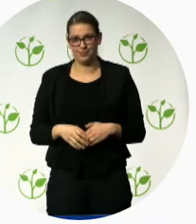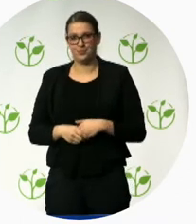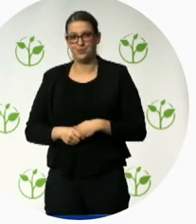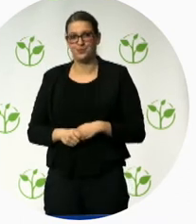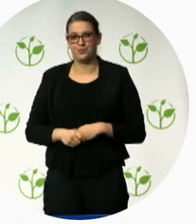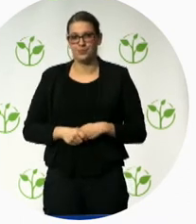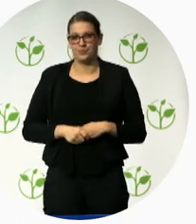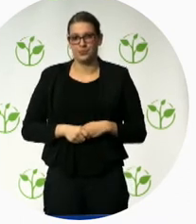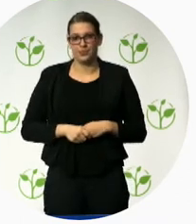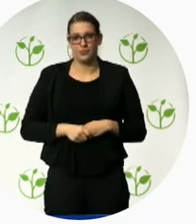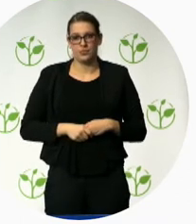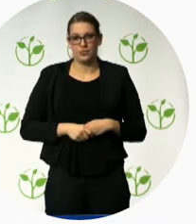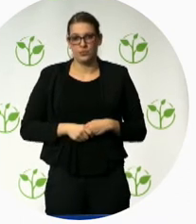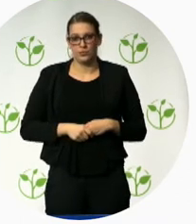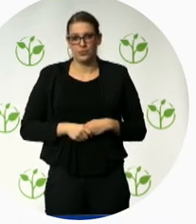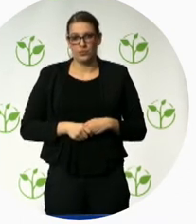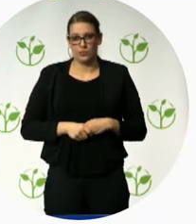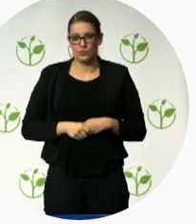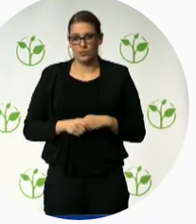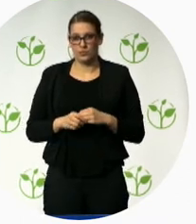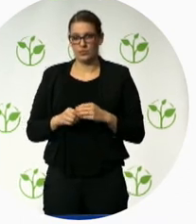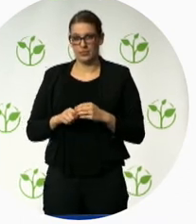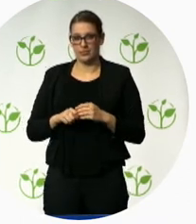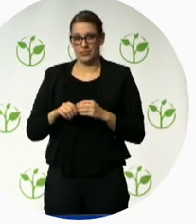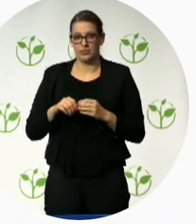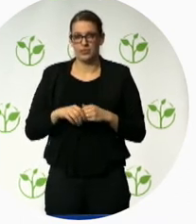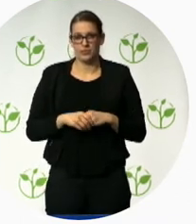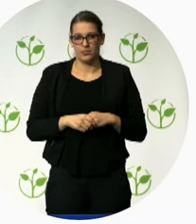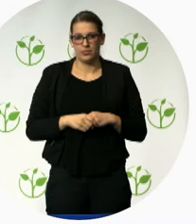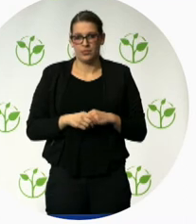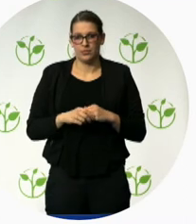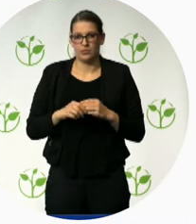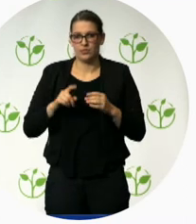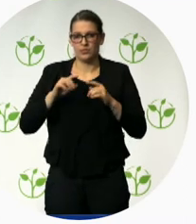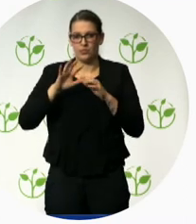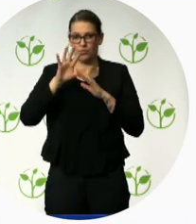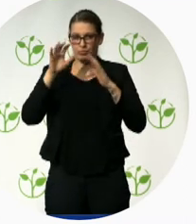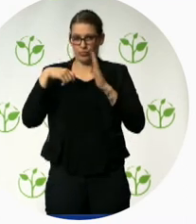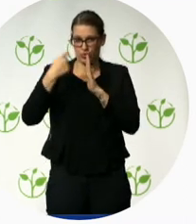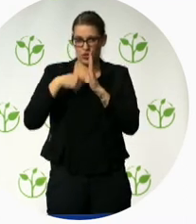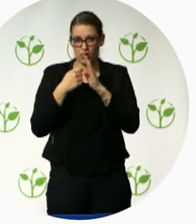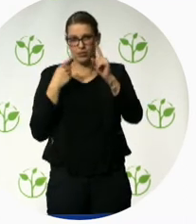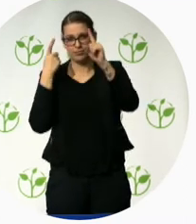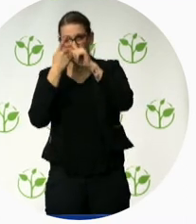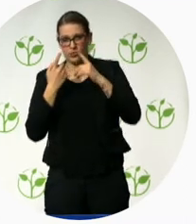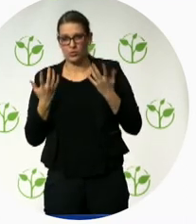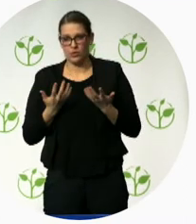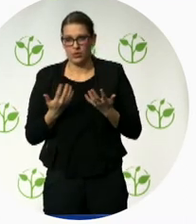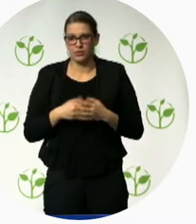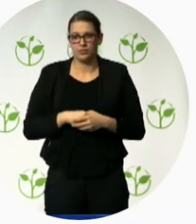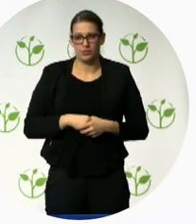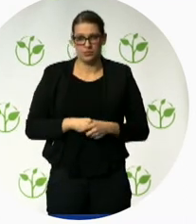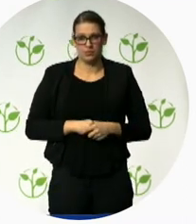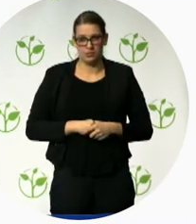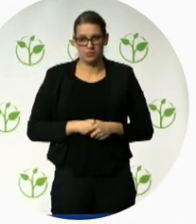mothers. It improves the health environment of the whole village. So we try to create more synergy